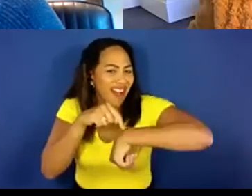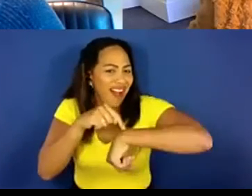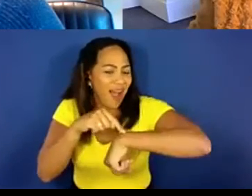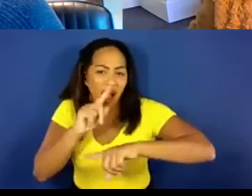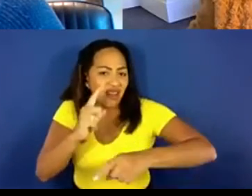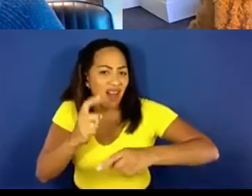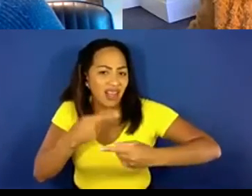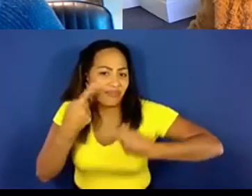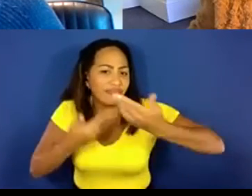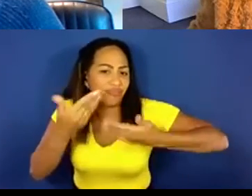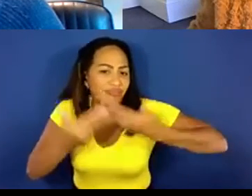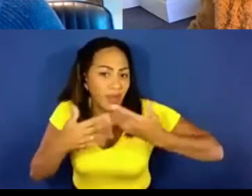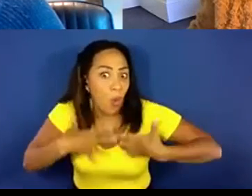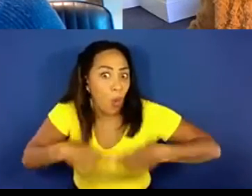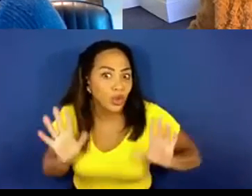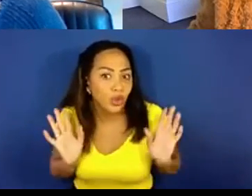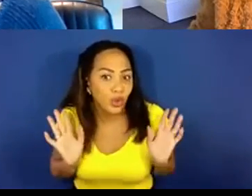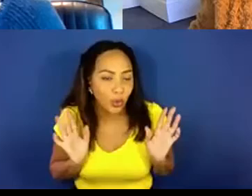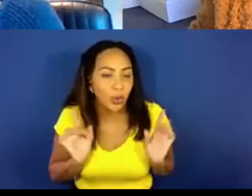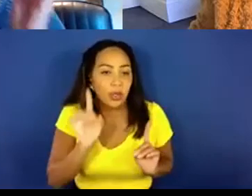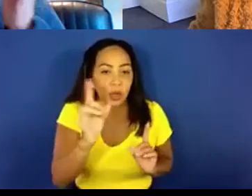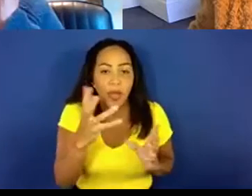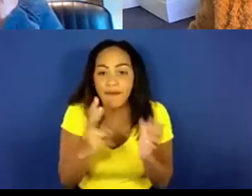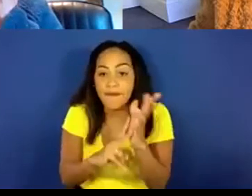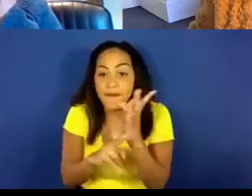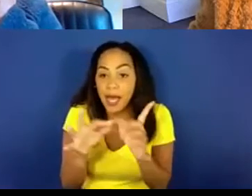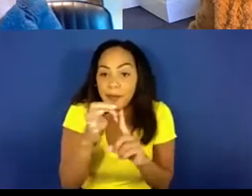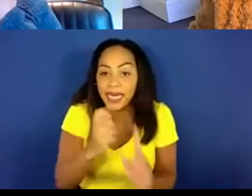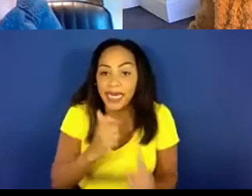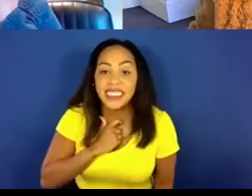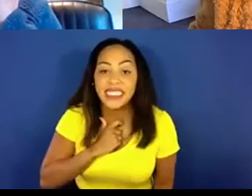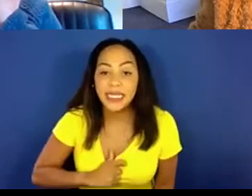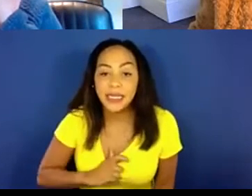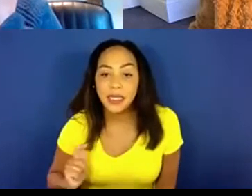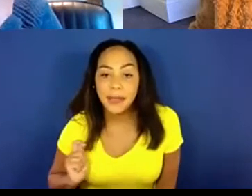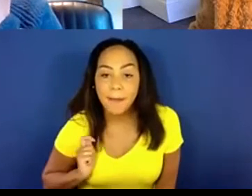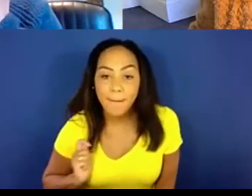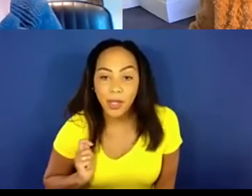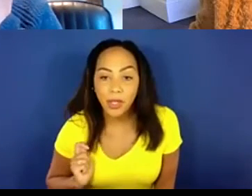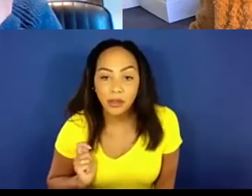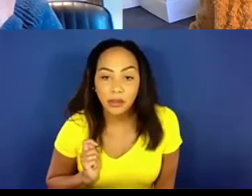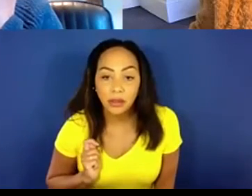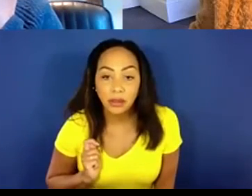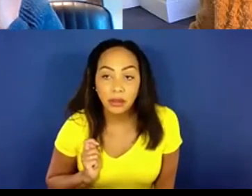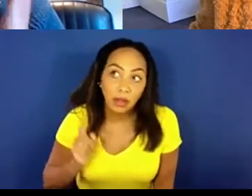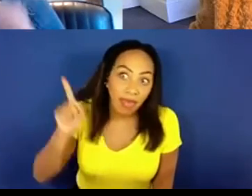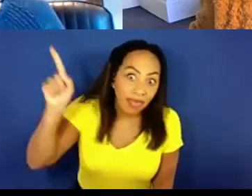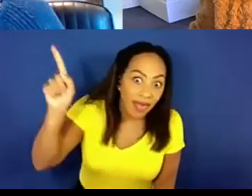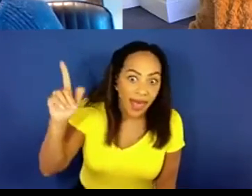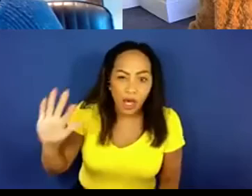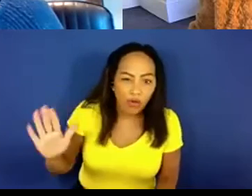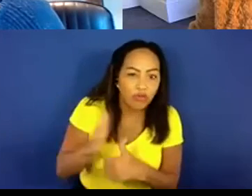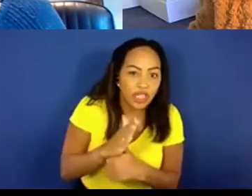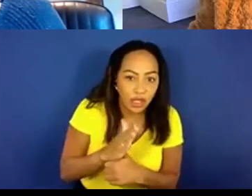will mention is that we have something called our VIP citizen members. This was part of what we were originally asked to do when we were set up by the